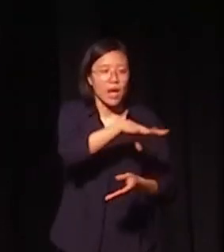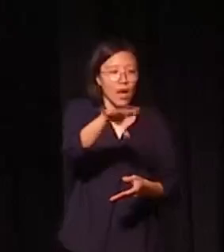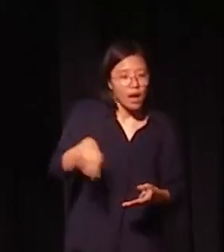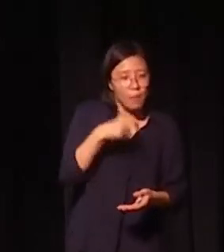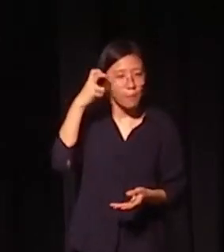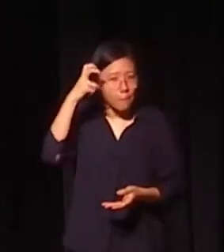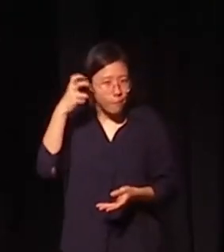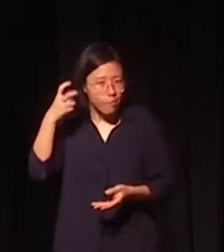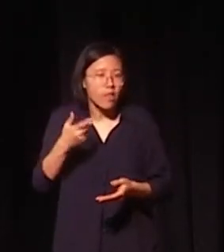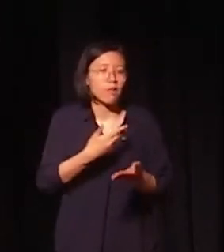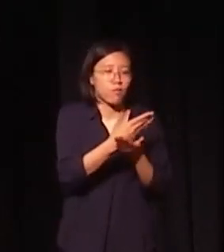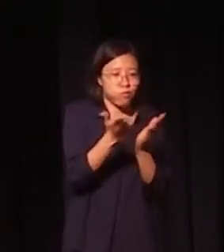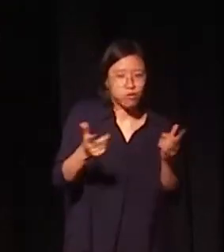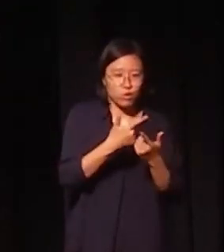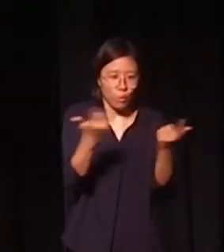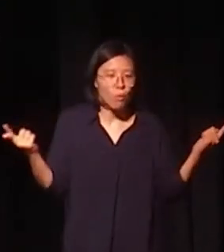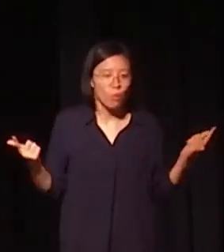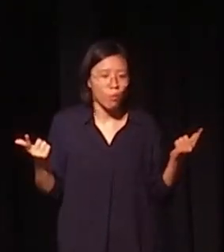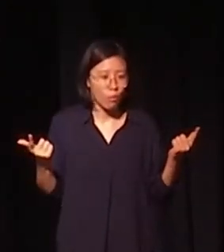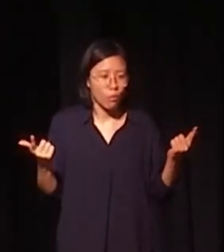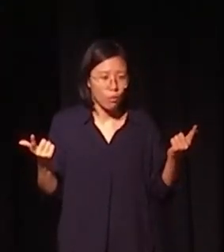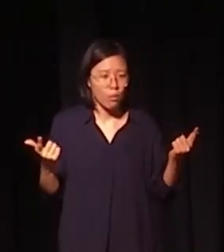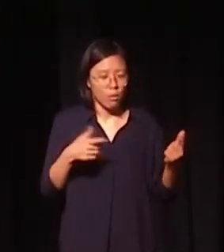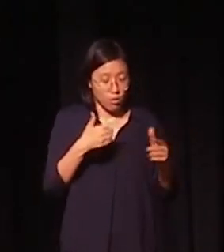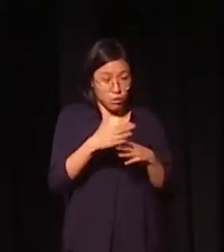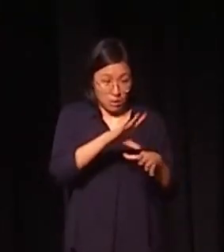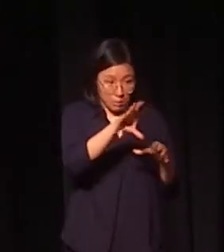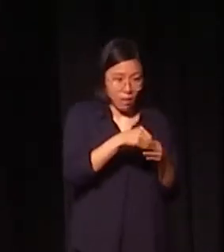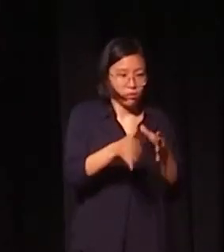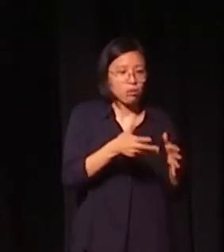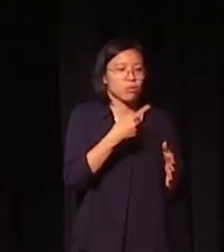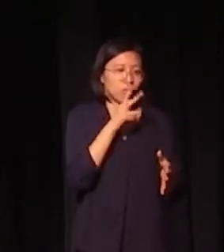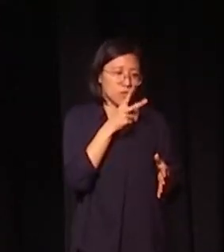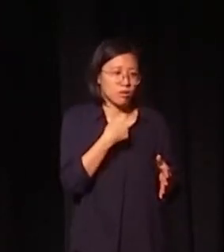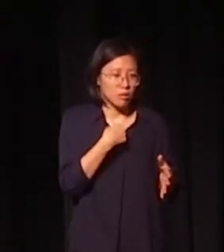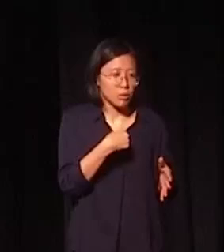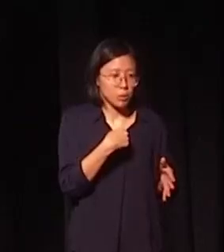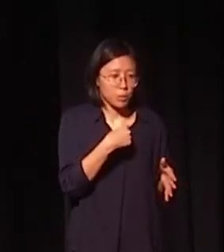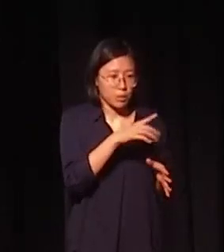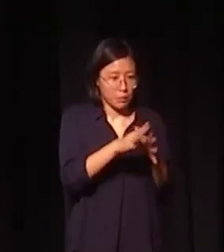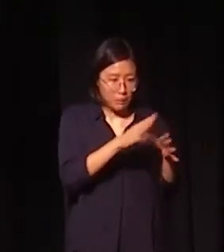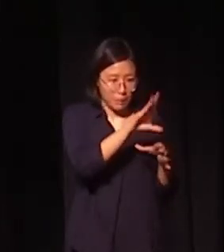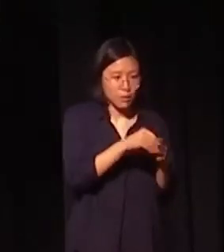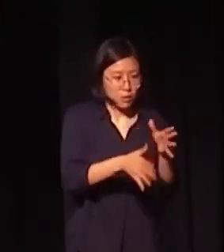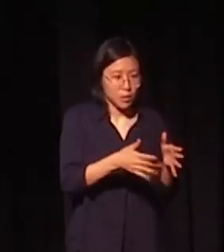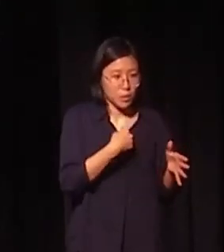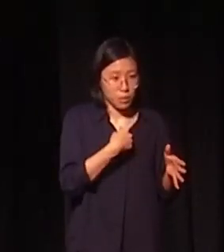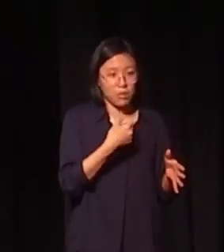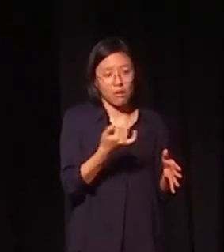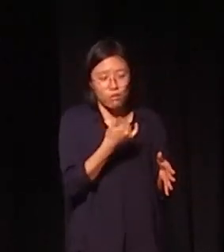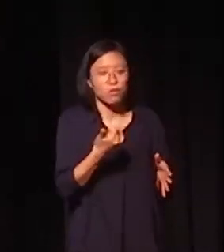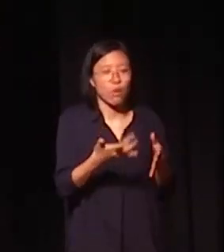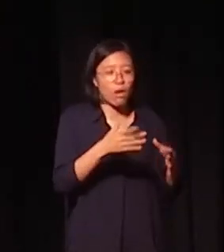society, and we would argue the same about sign languages as well. There are language families, sign language families, so